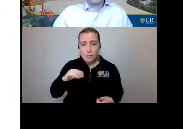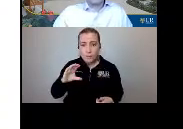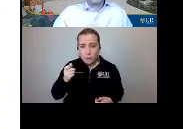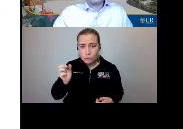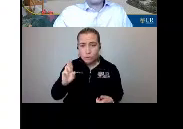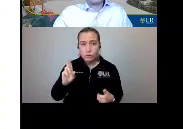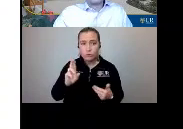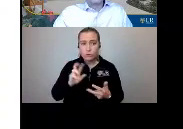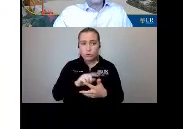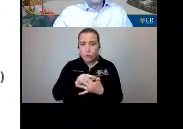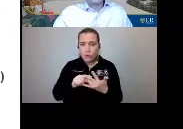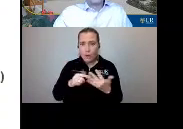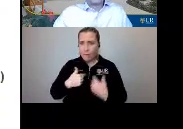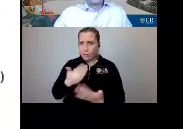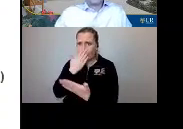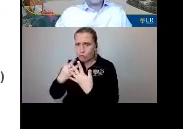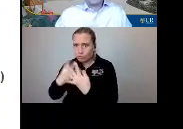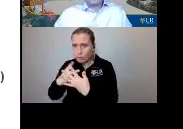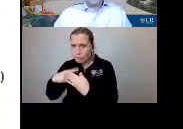programs.